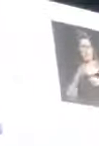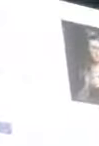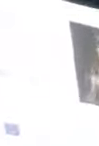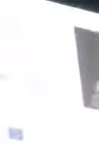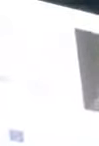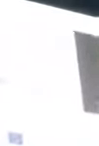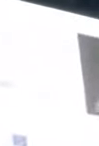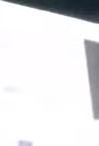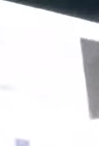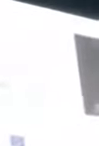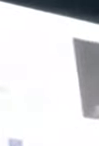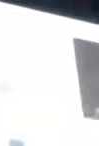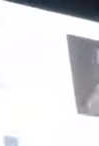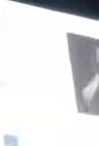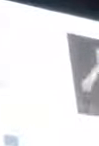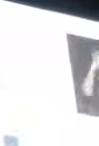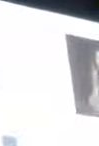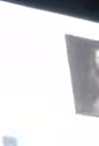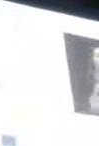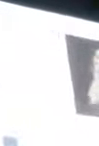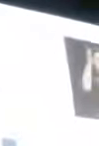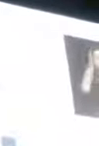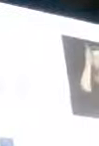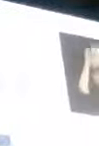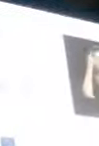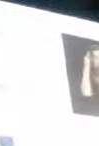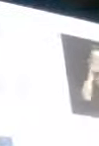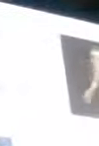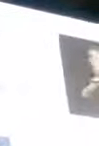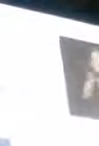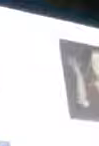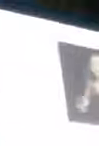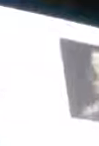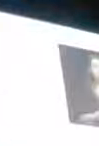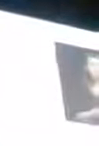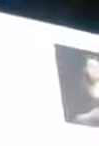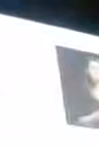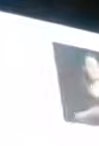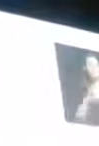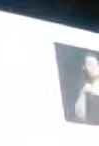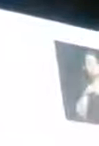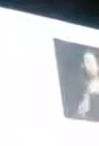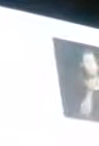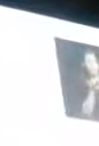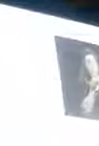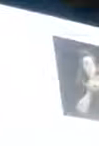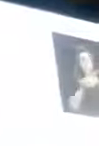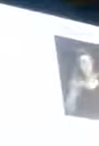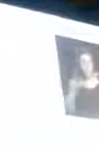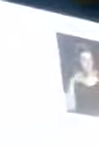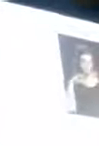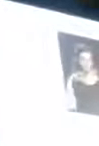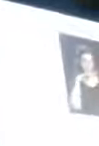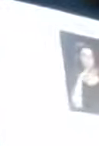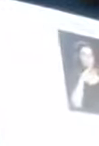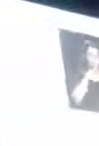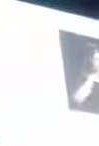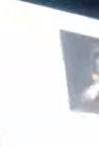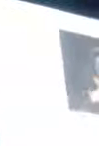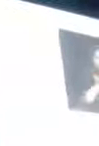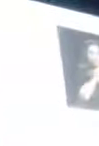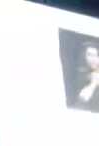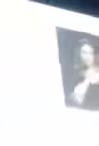all, particularly at a time when the values of multilateralism and solidarity with others